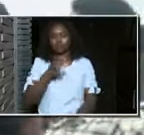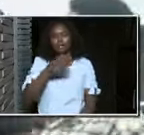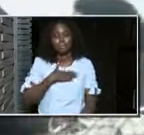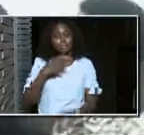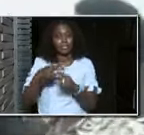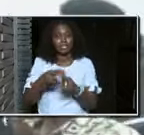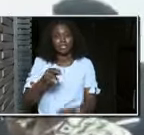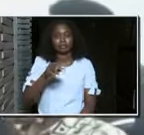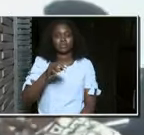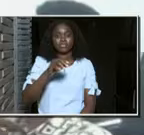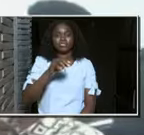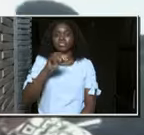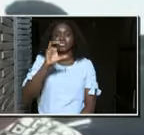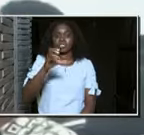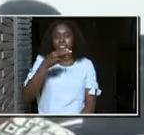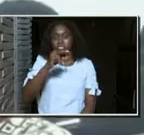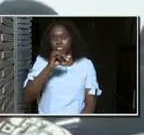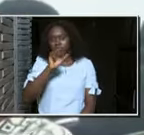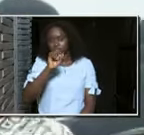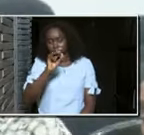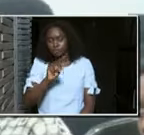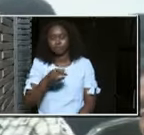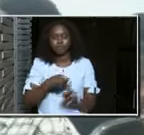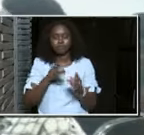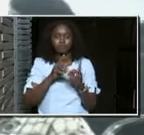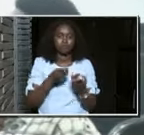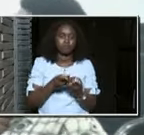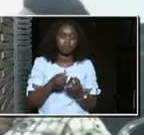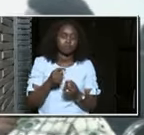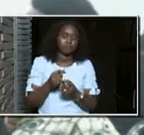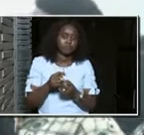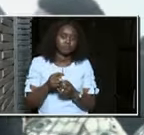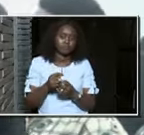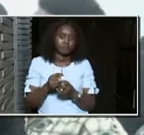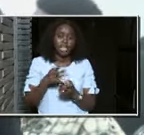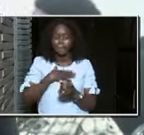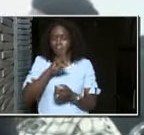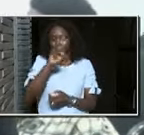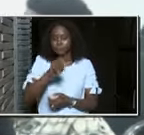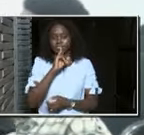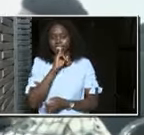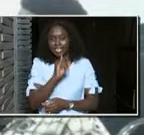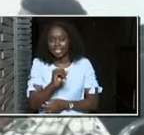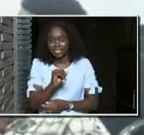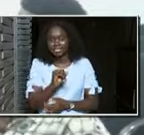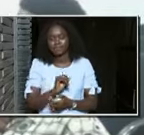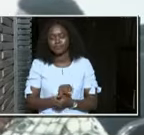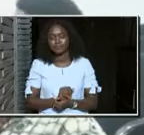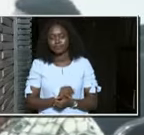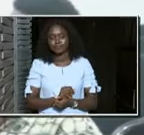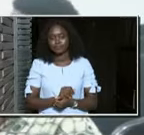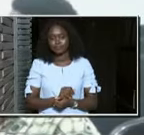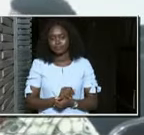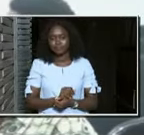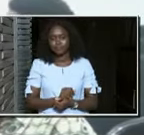is Izzy Chisom. So Chisom Izzy from the Department of International Relations. My question is, do you